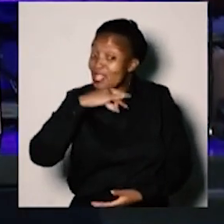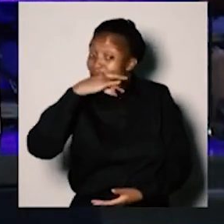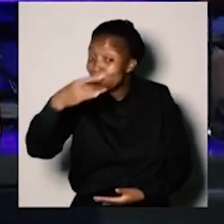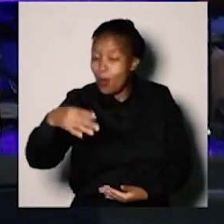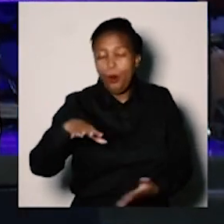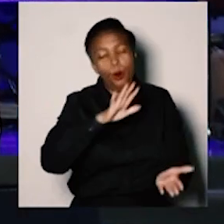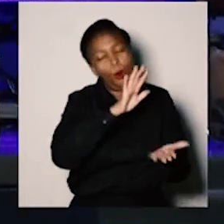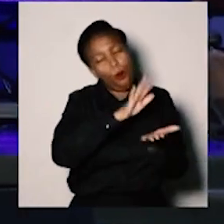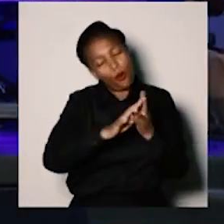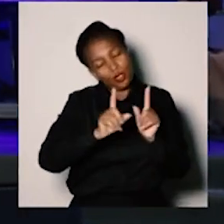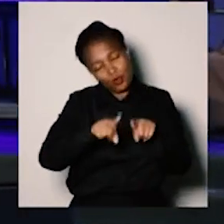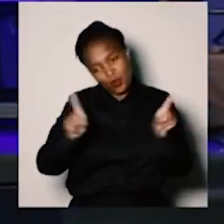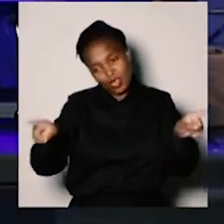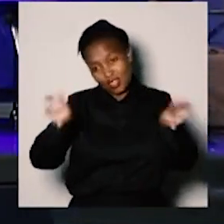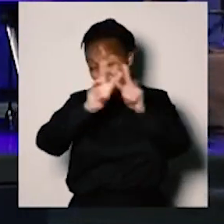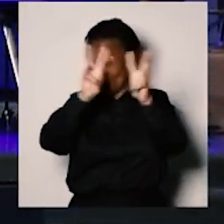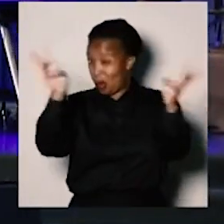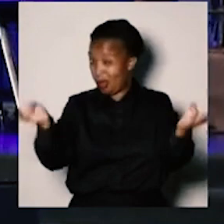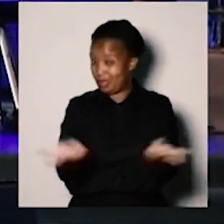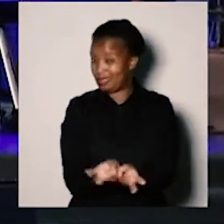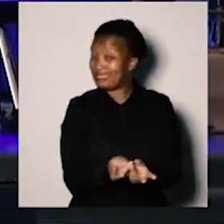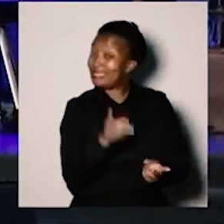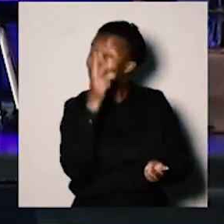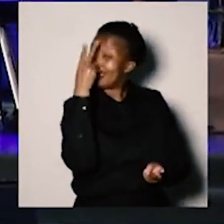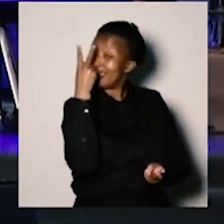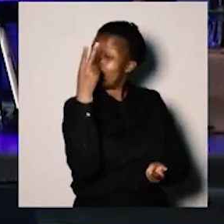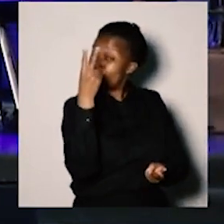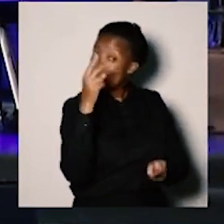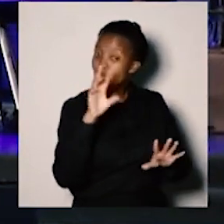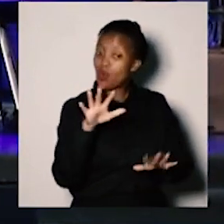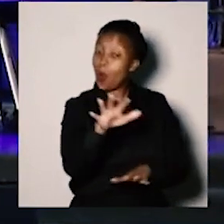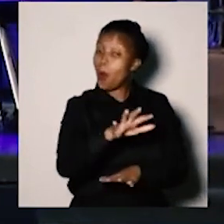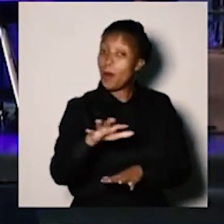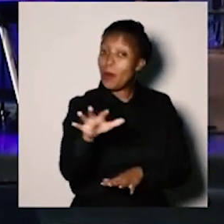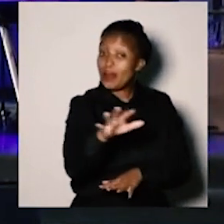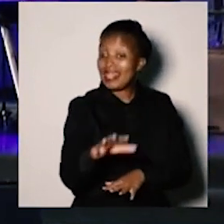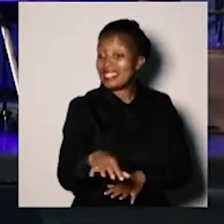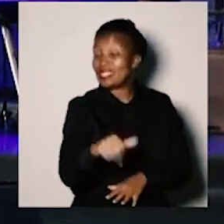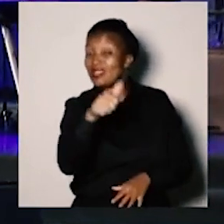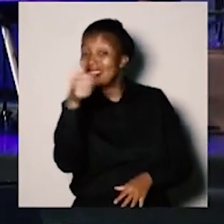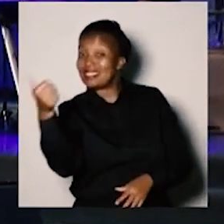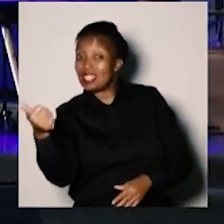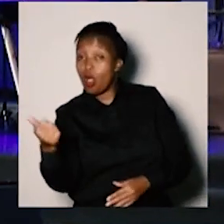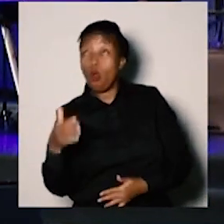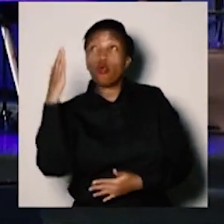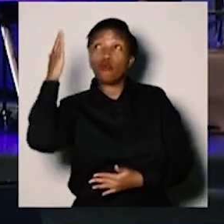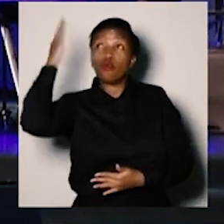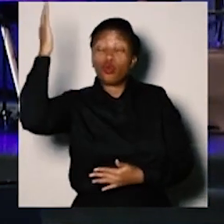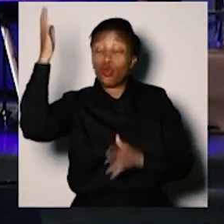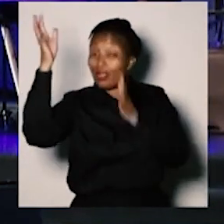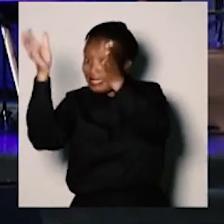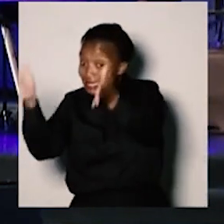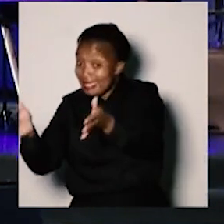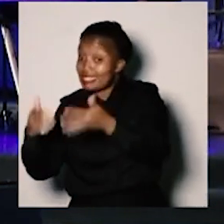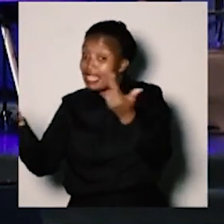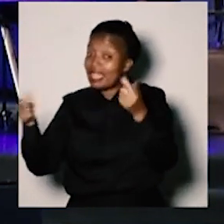world. And there's two places on the other side of the world, is where God is and where the devil